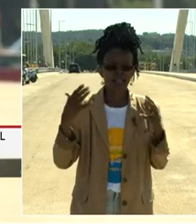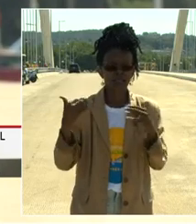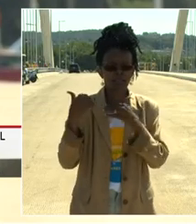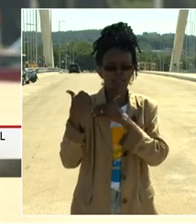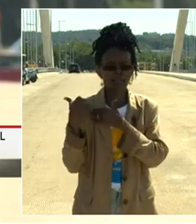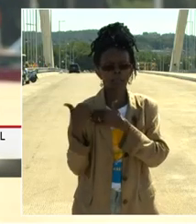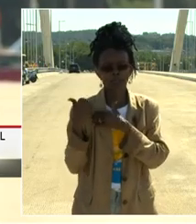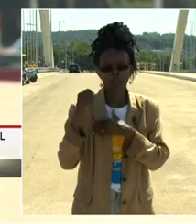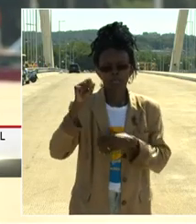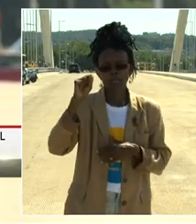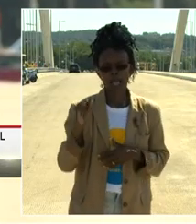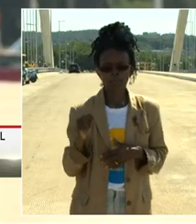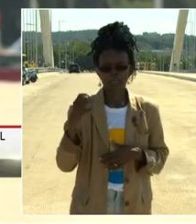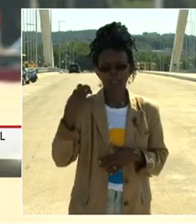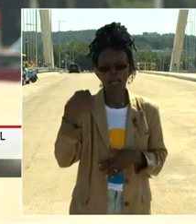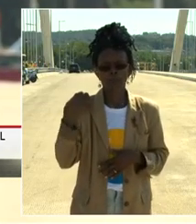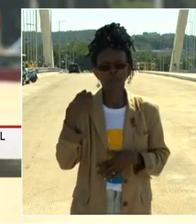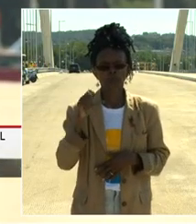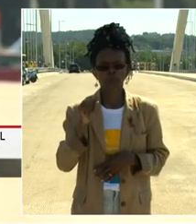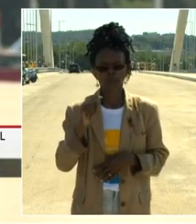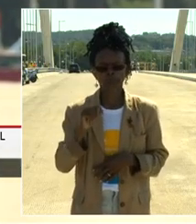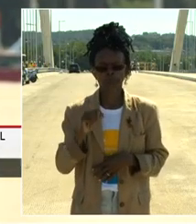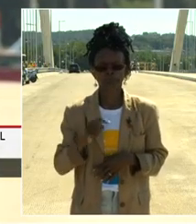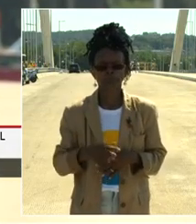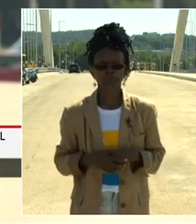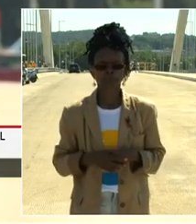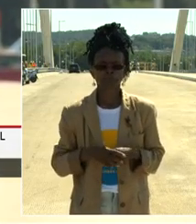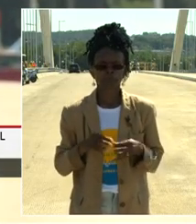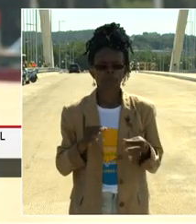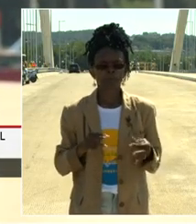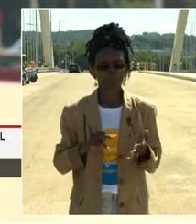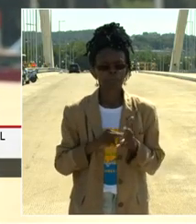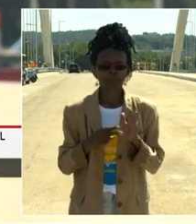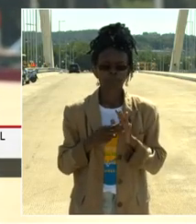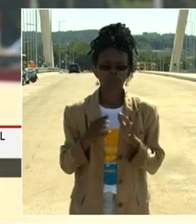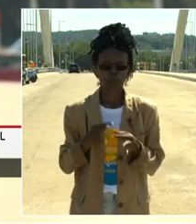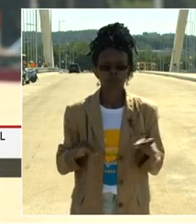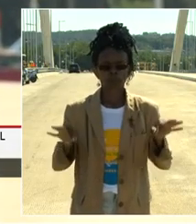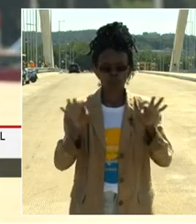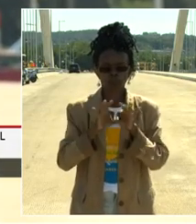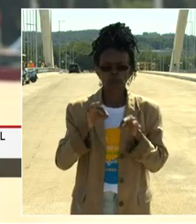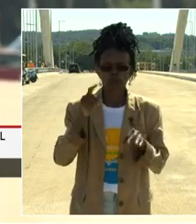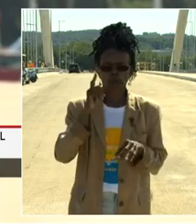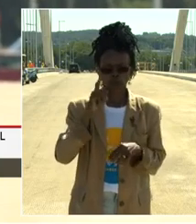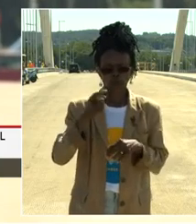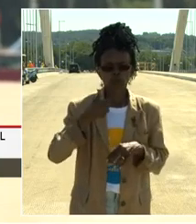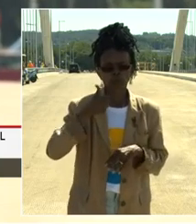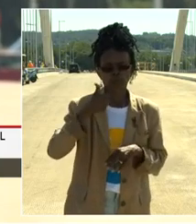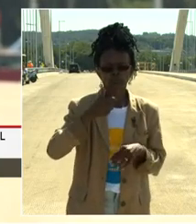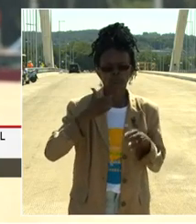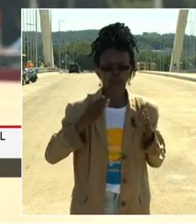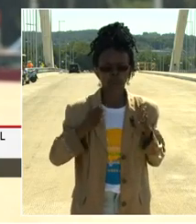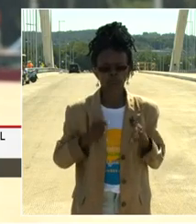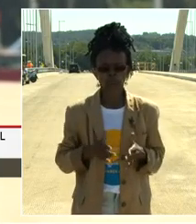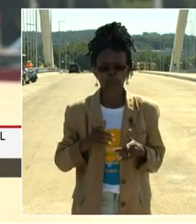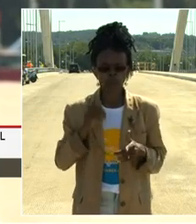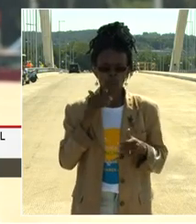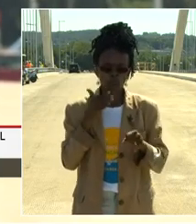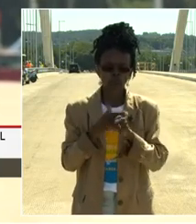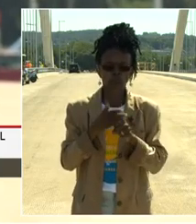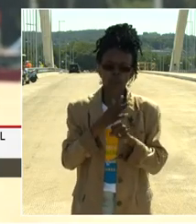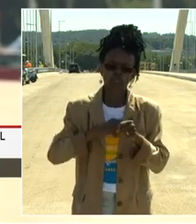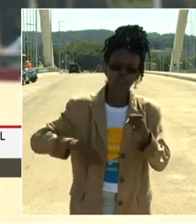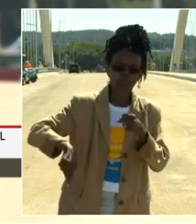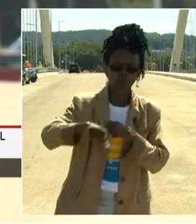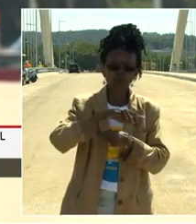I do want to say the importance to commuters and to our entire region is indicated by